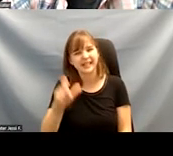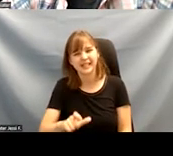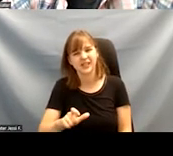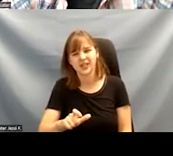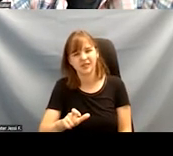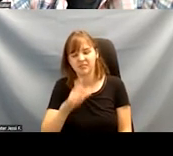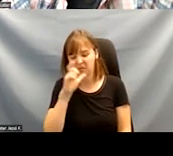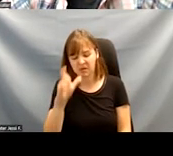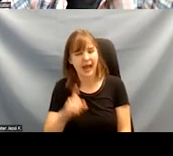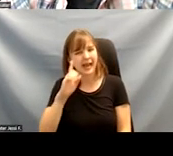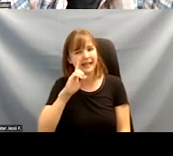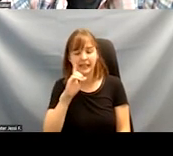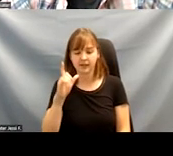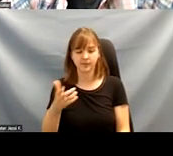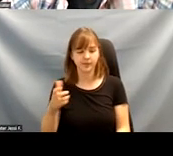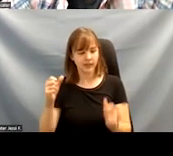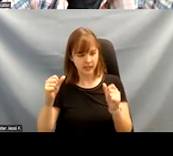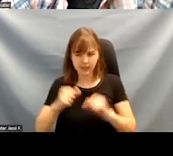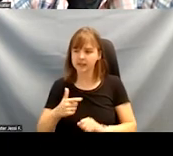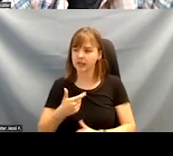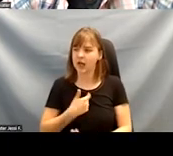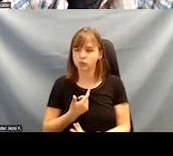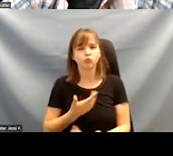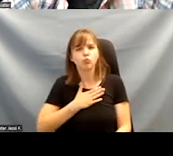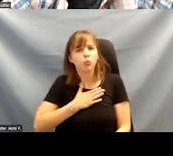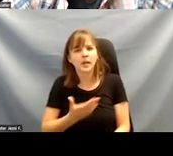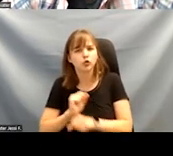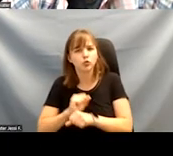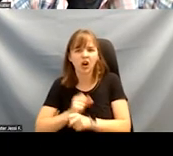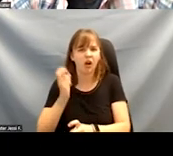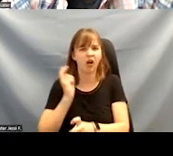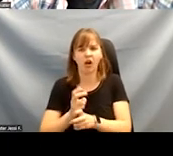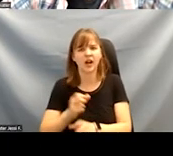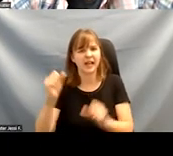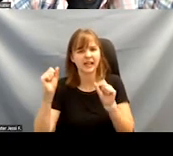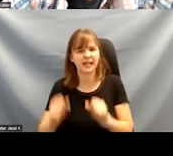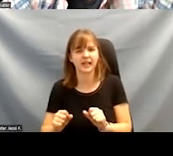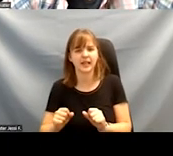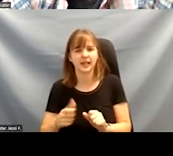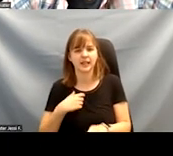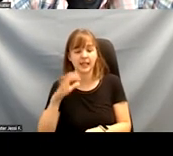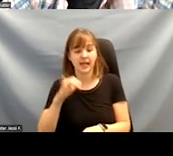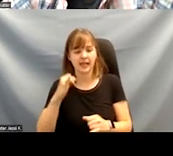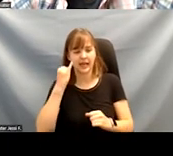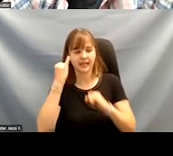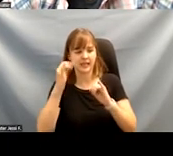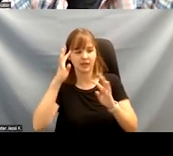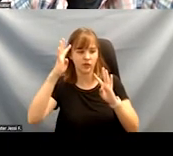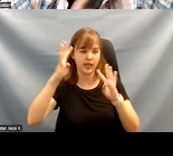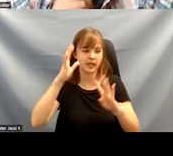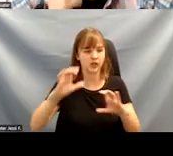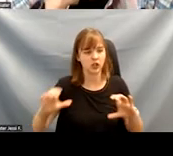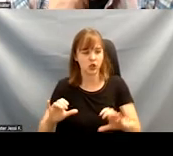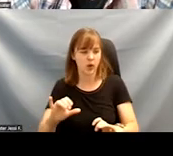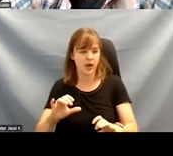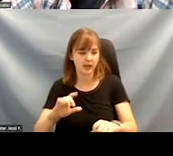that as much as I am entrepreneurial and I don't think that I can even try to get the bone out of my body, I also am a human